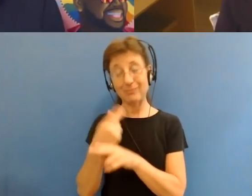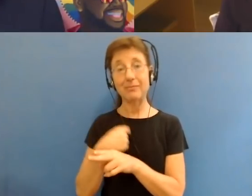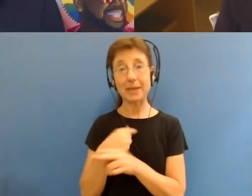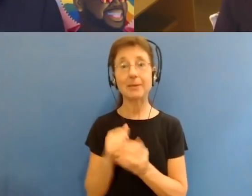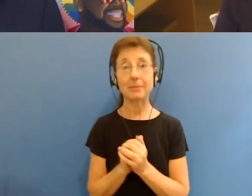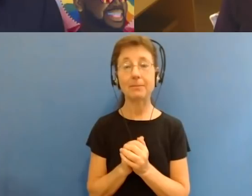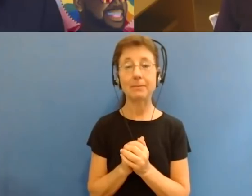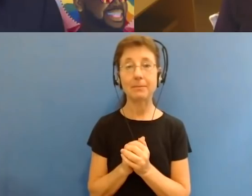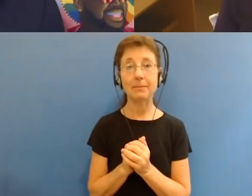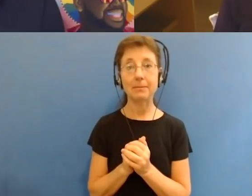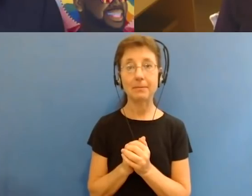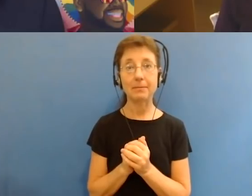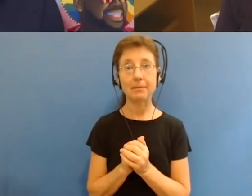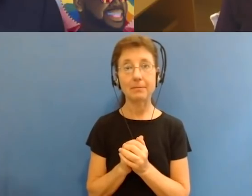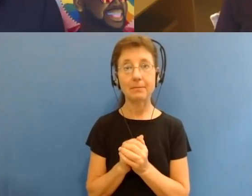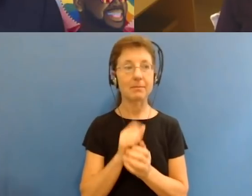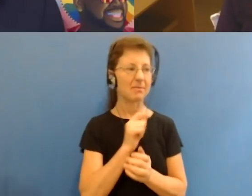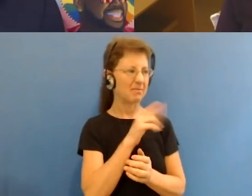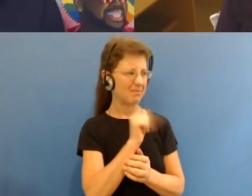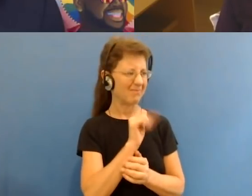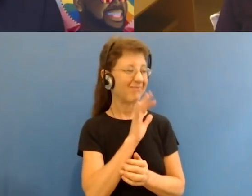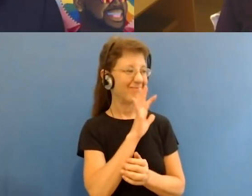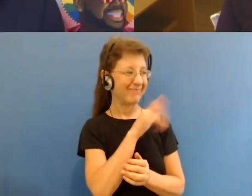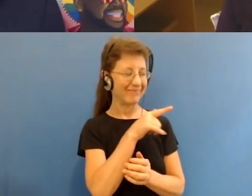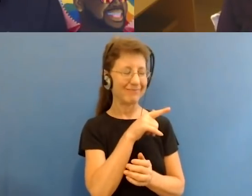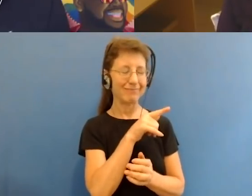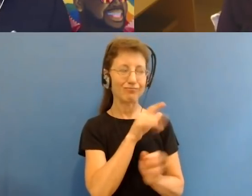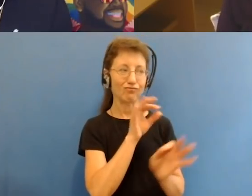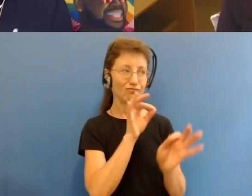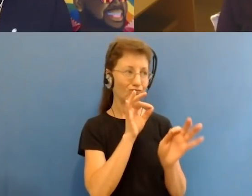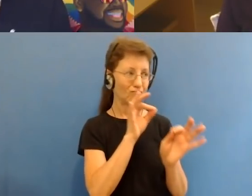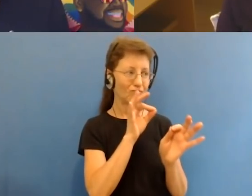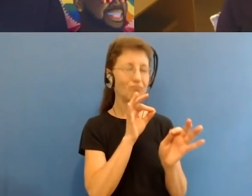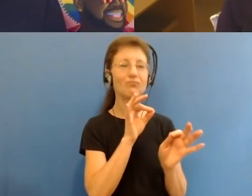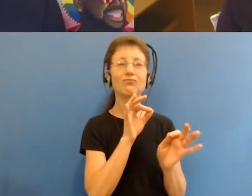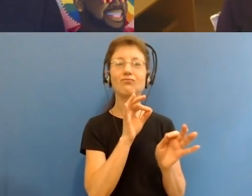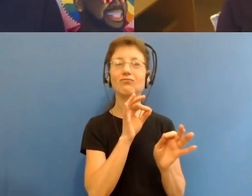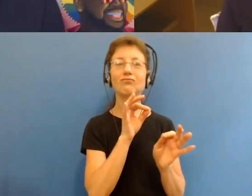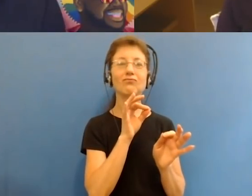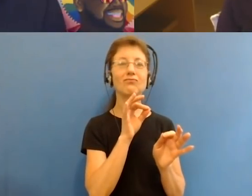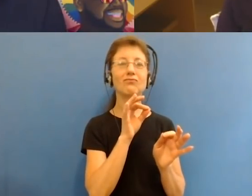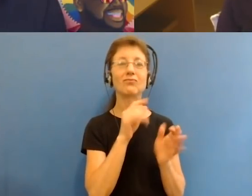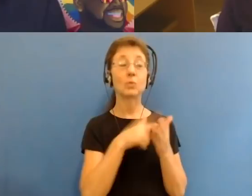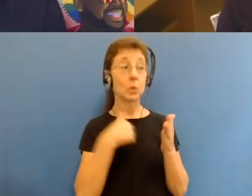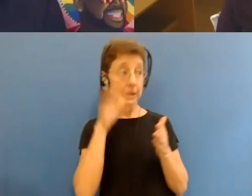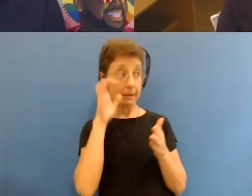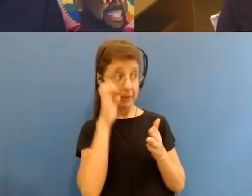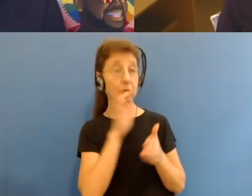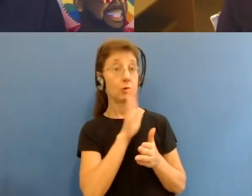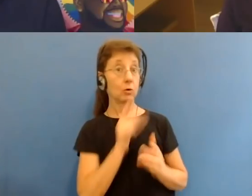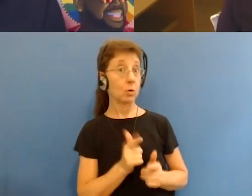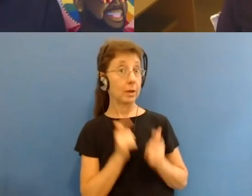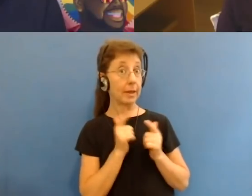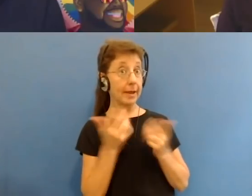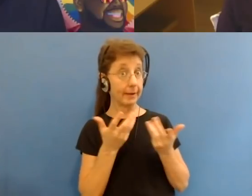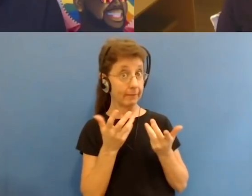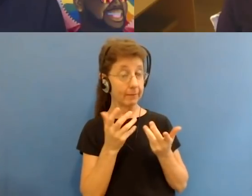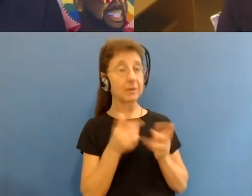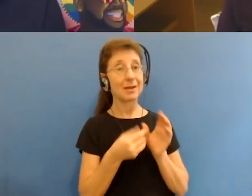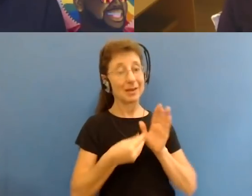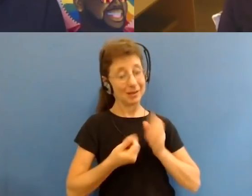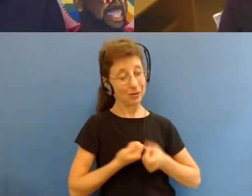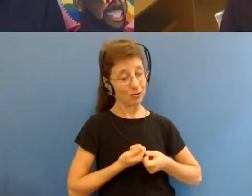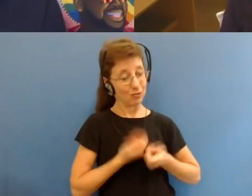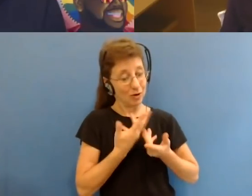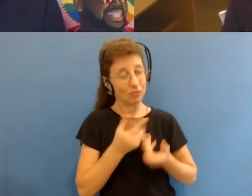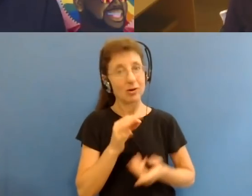So I love that, because what I'm hearing is that your life is an expression of the Dharma. It's how the Dharma is living